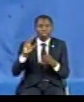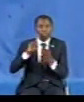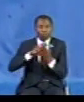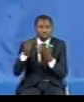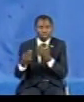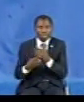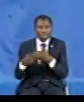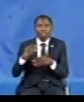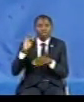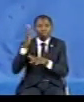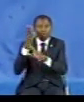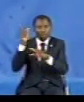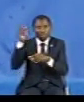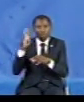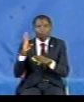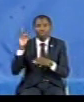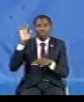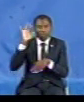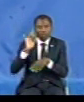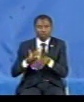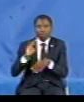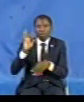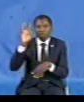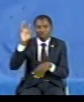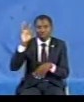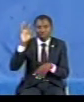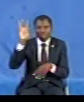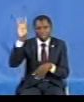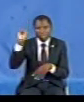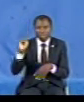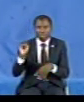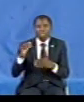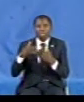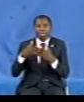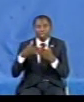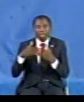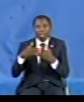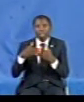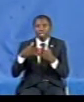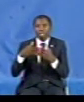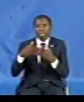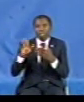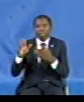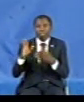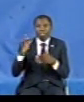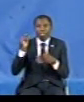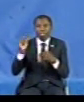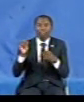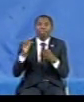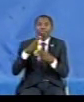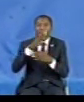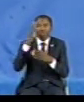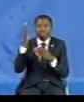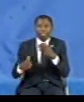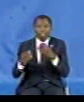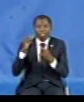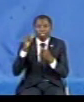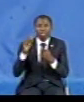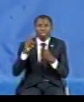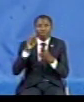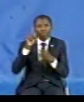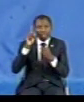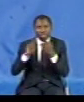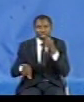the Lord, he gave the message, and then after the final prayer, by the grace of God, I was touched. Yesterday, something